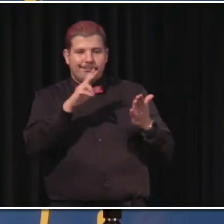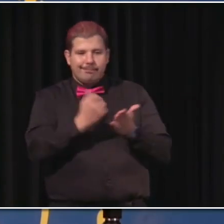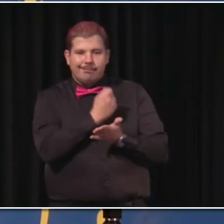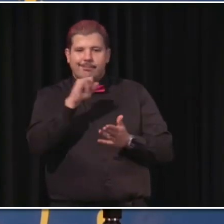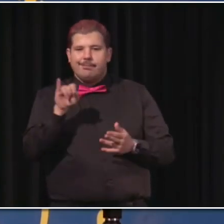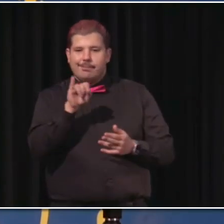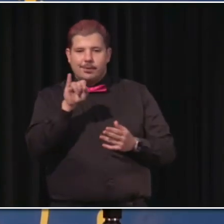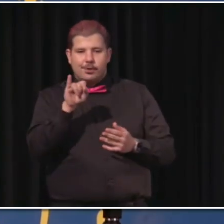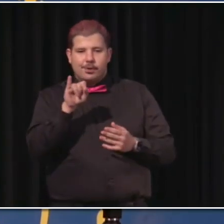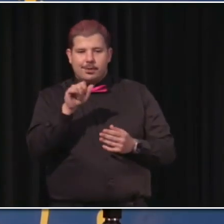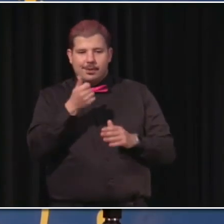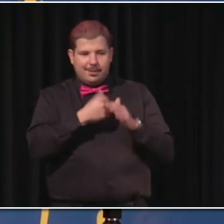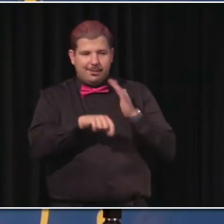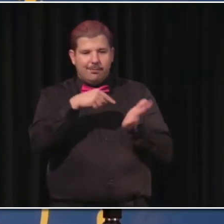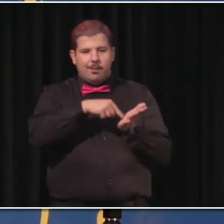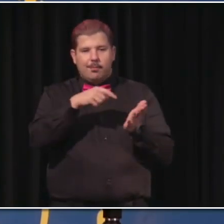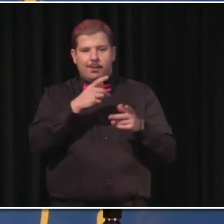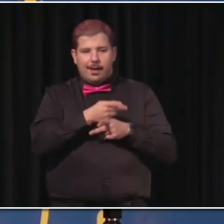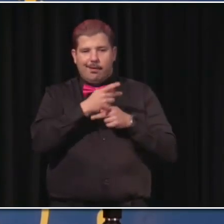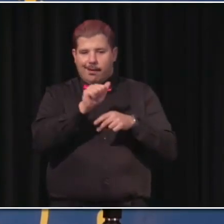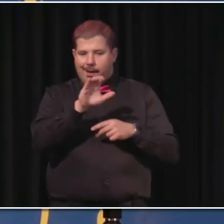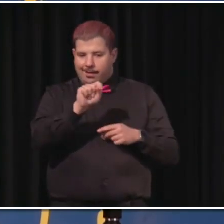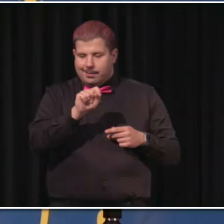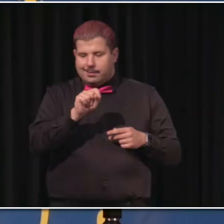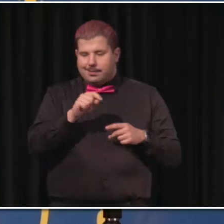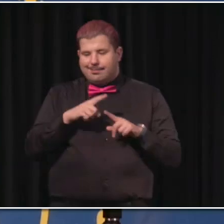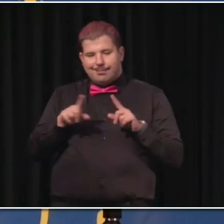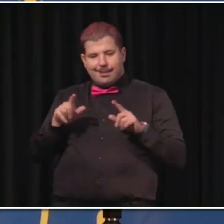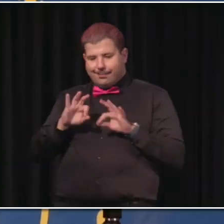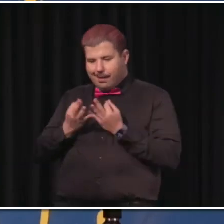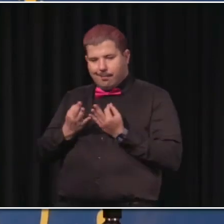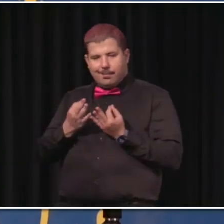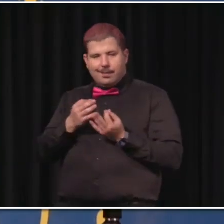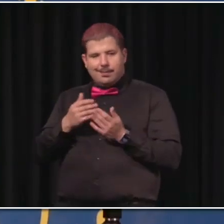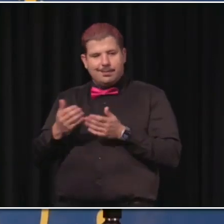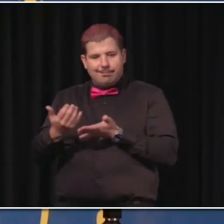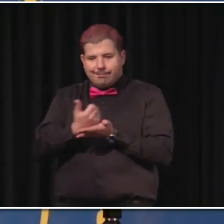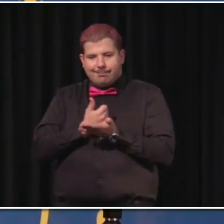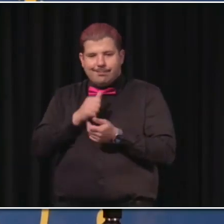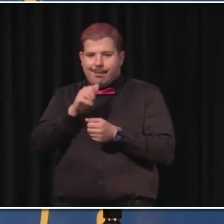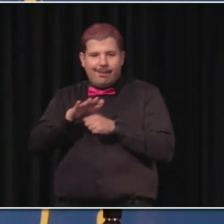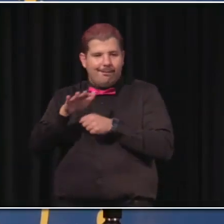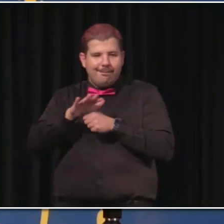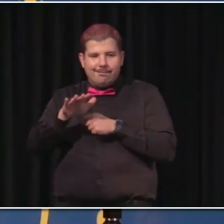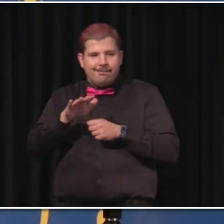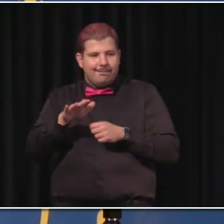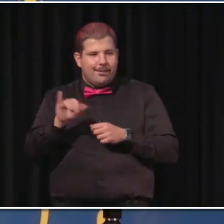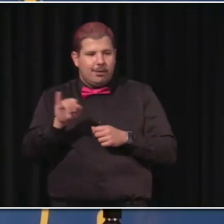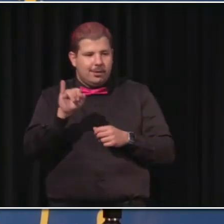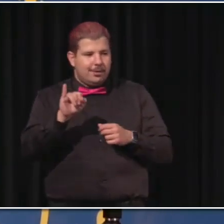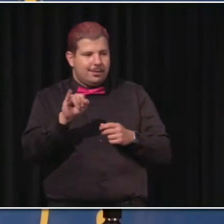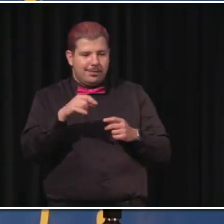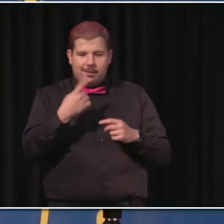we made too little to qualify. The only option was Medicaid, and